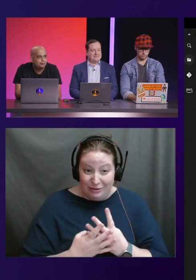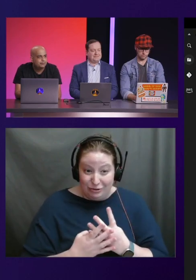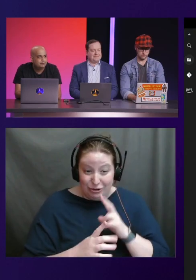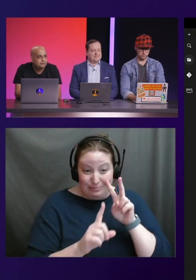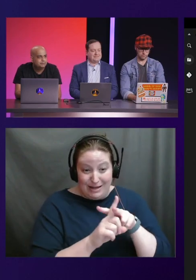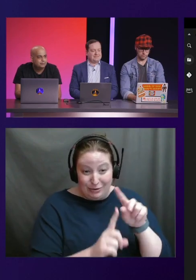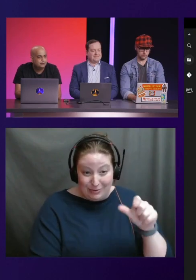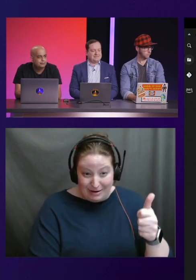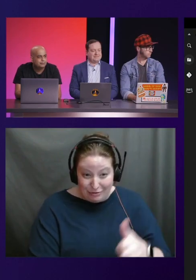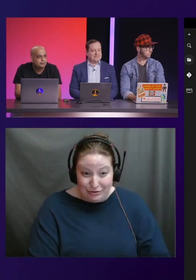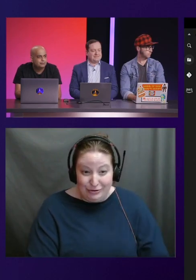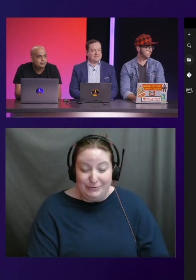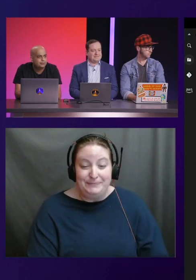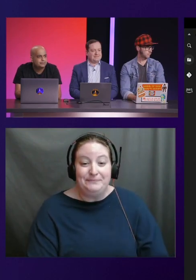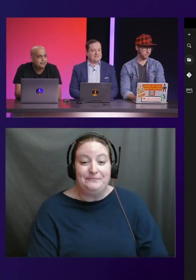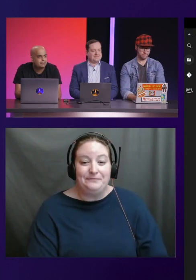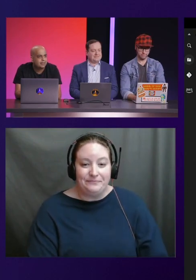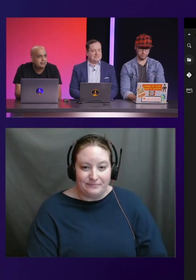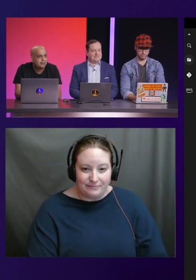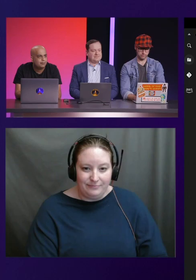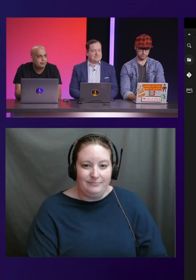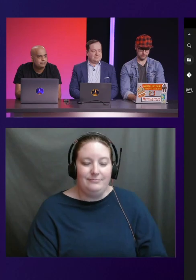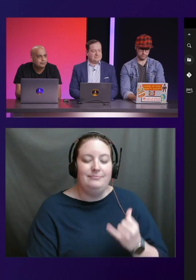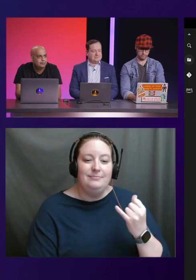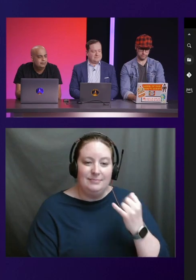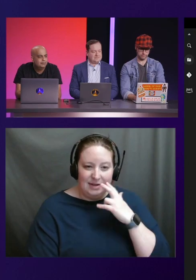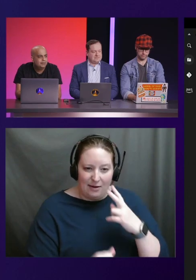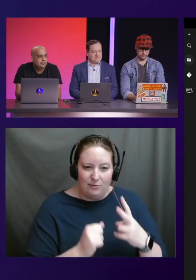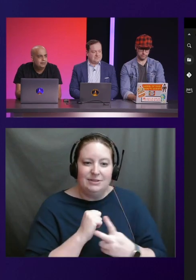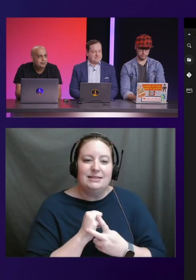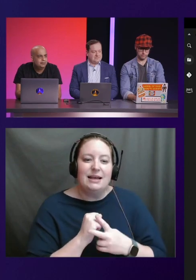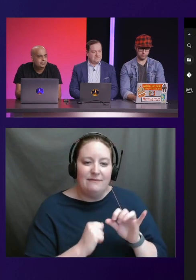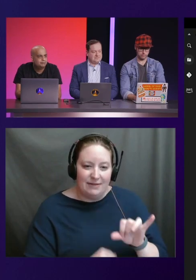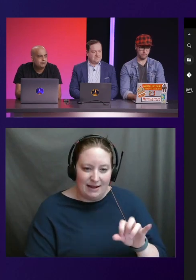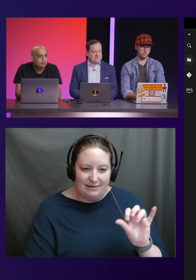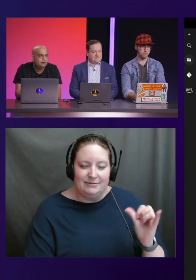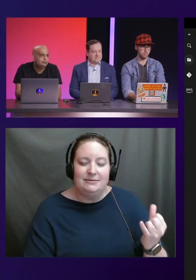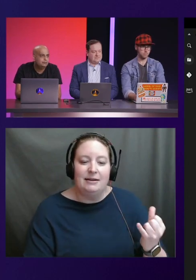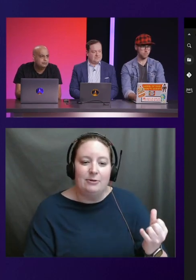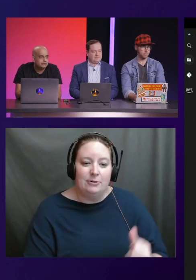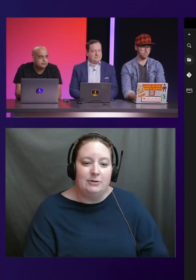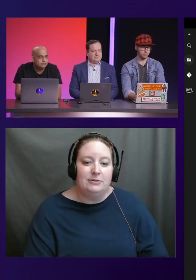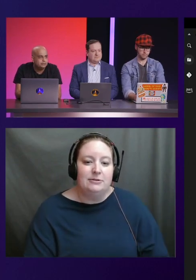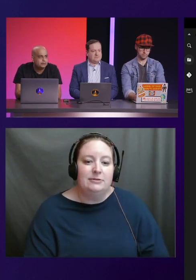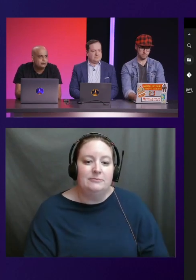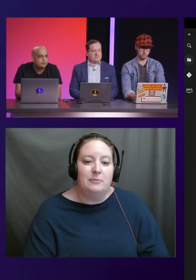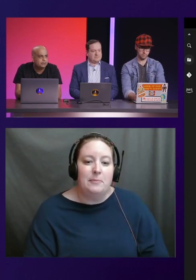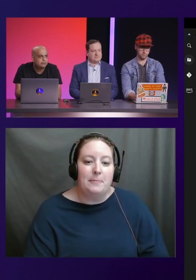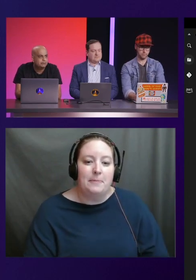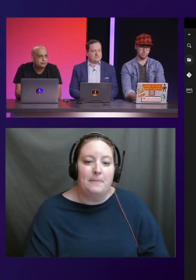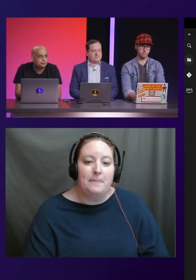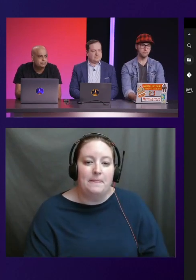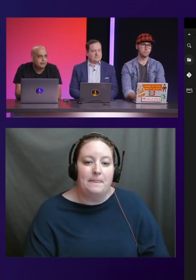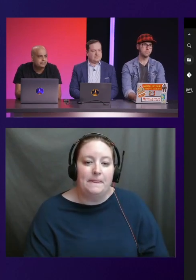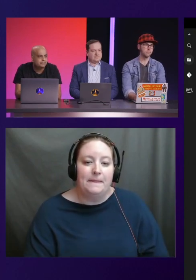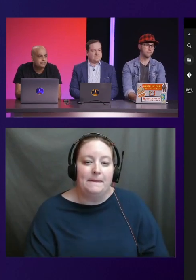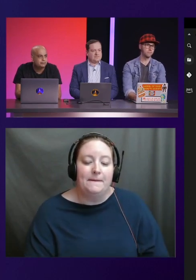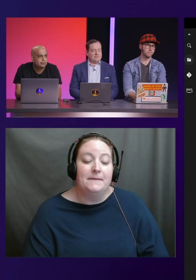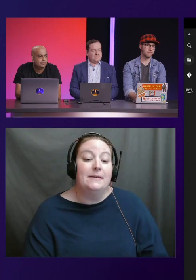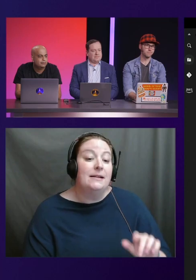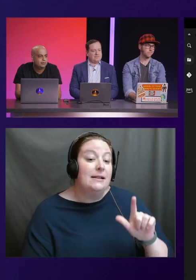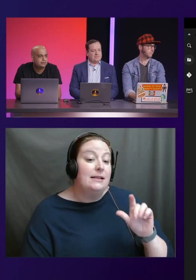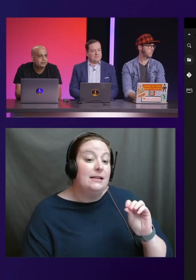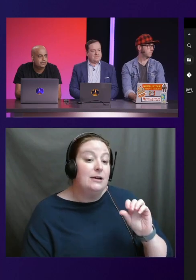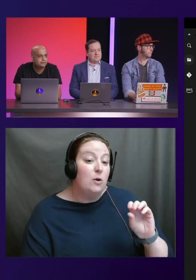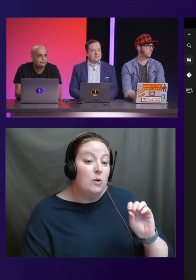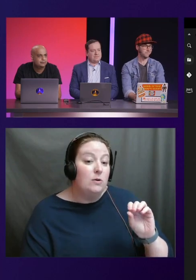Got both of them in, so I'm going to go ahead and save that now off. And Leo did tell me that there were some tests, so I'm going to